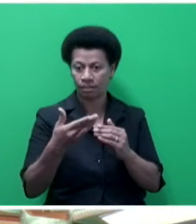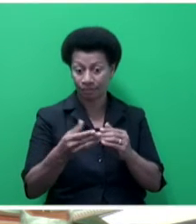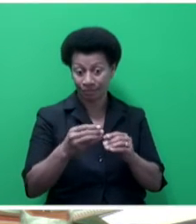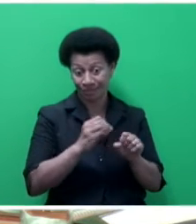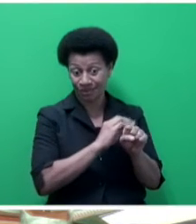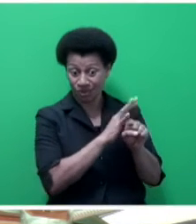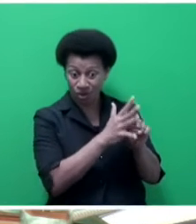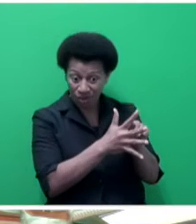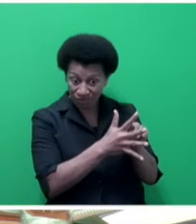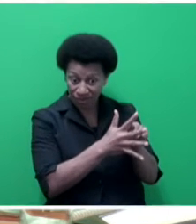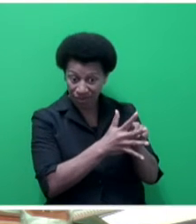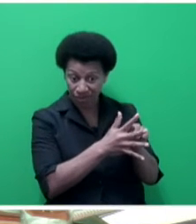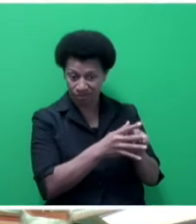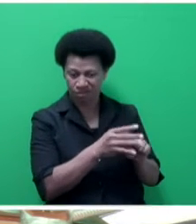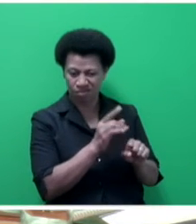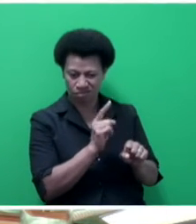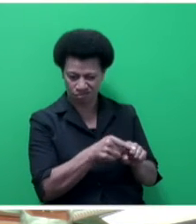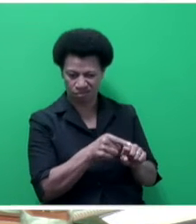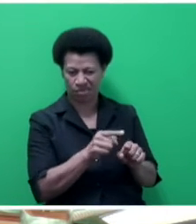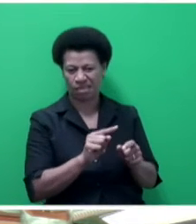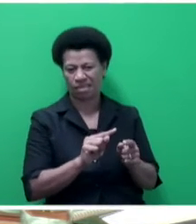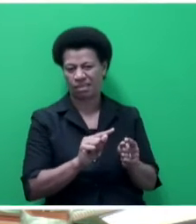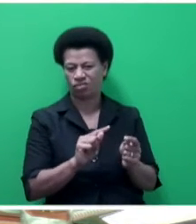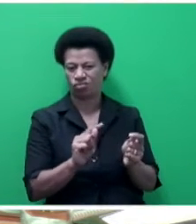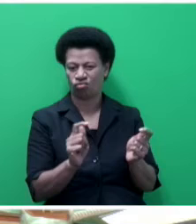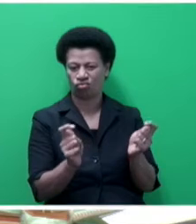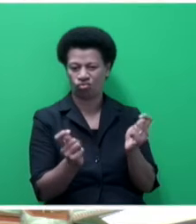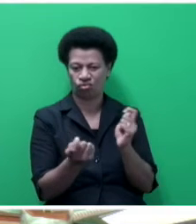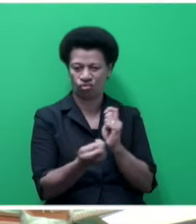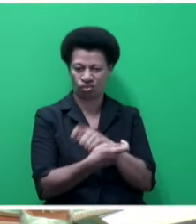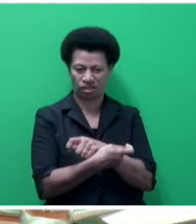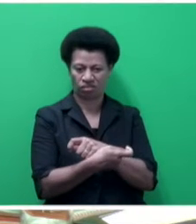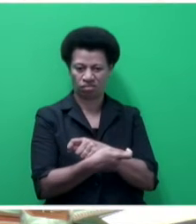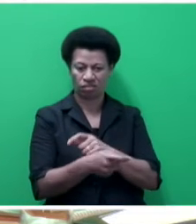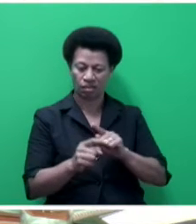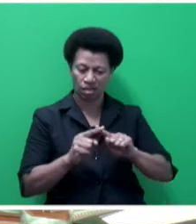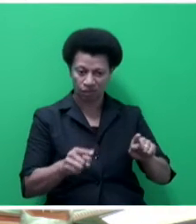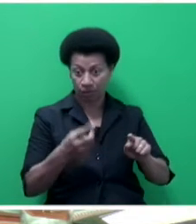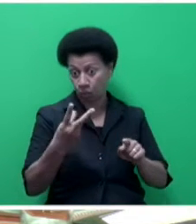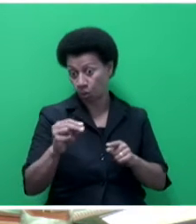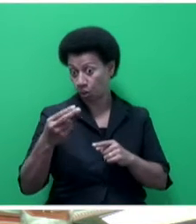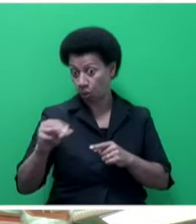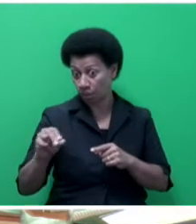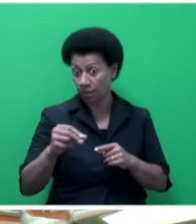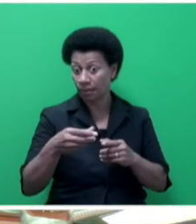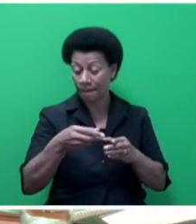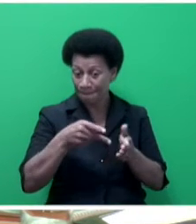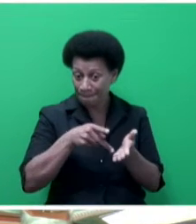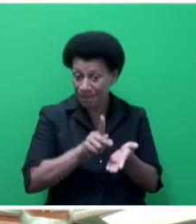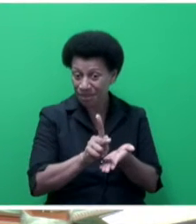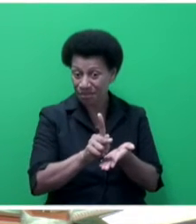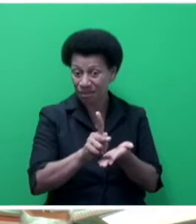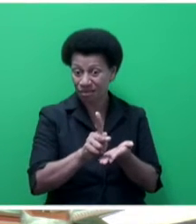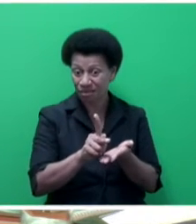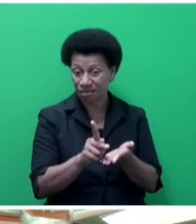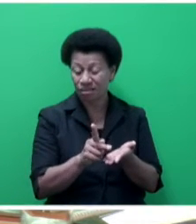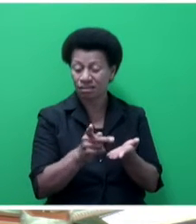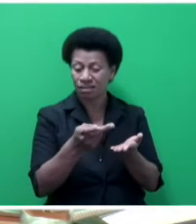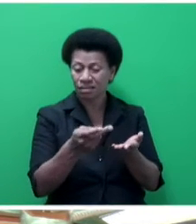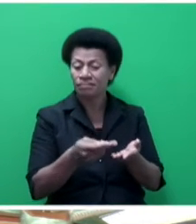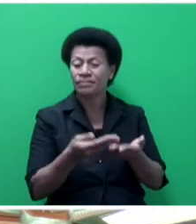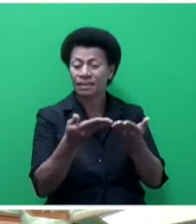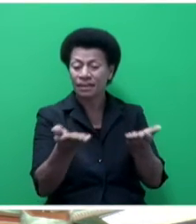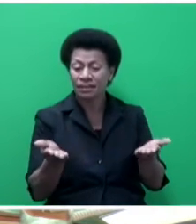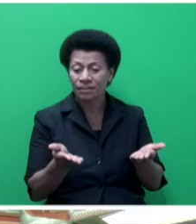COVID-19 pandemic, the narrative is different. In 2020, the total number of building permits issued declined